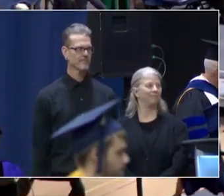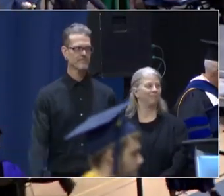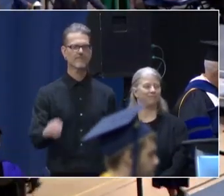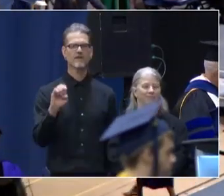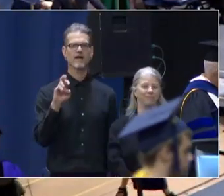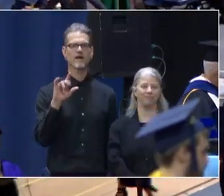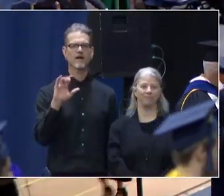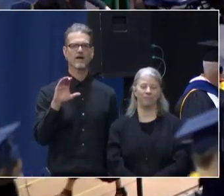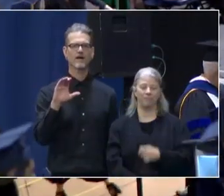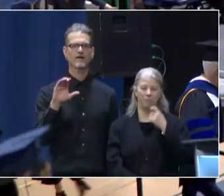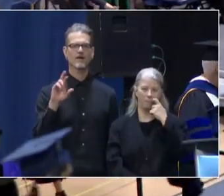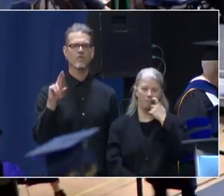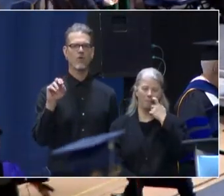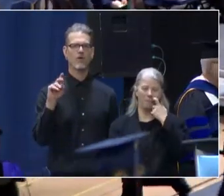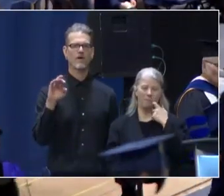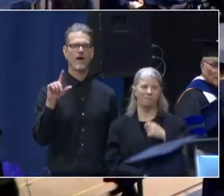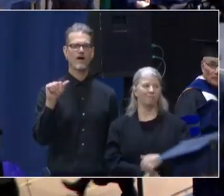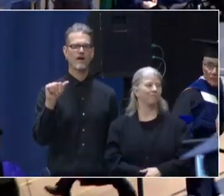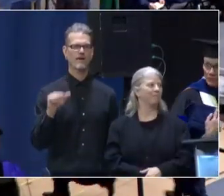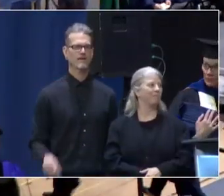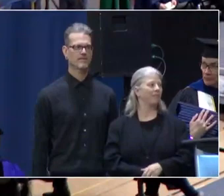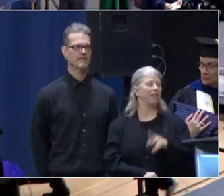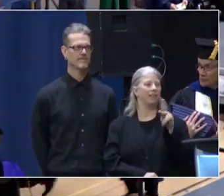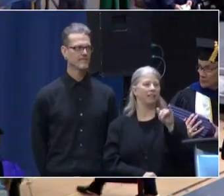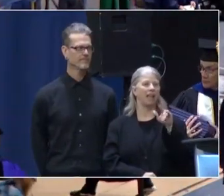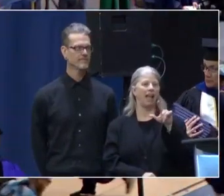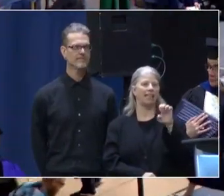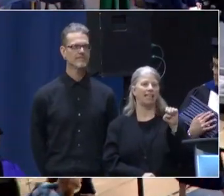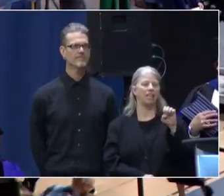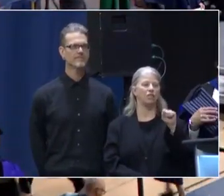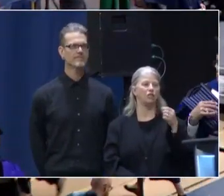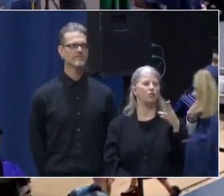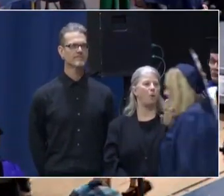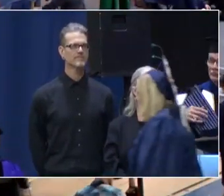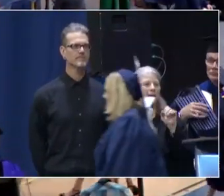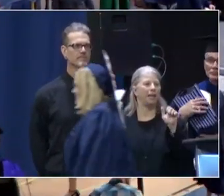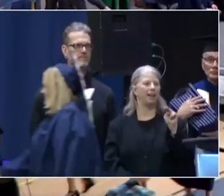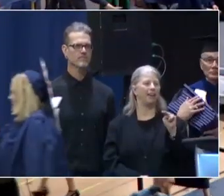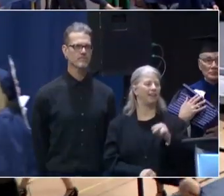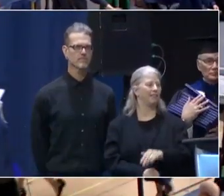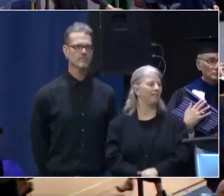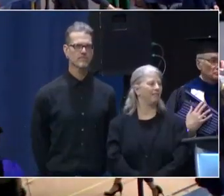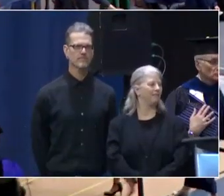Eric Ruelcaba. Kylie Schumann.